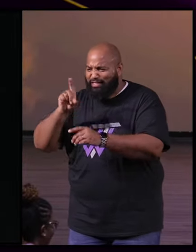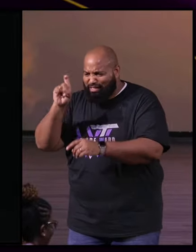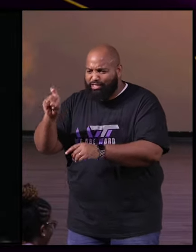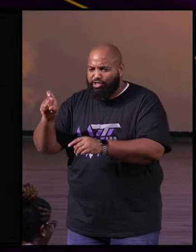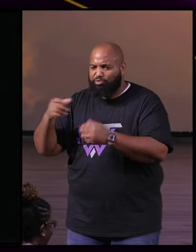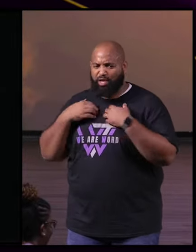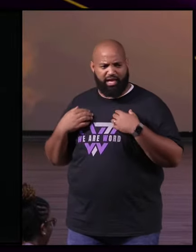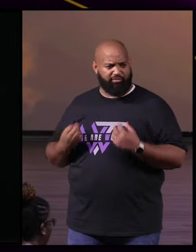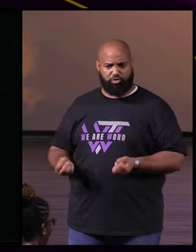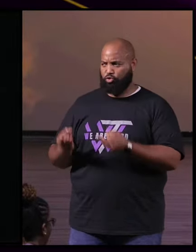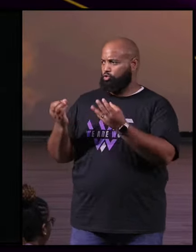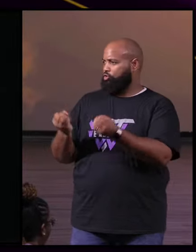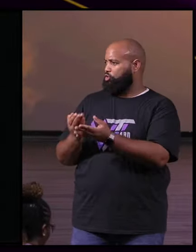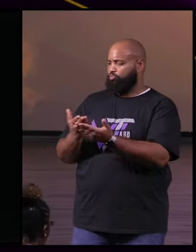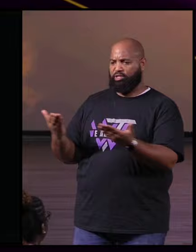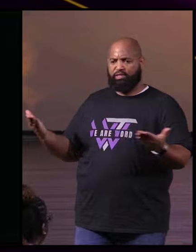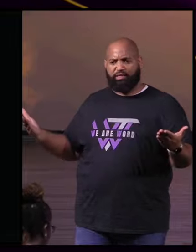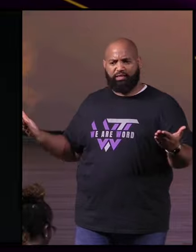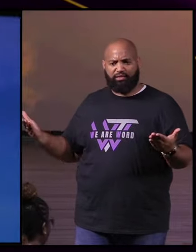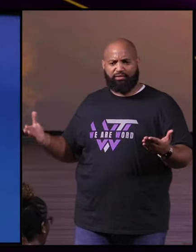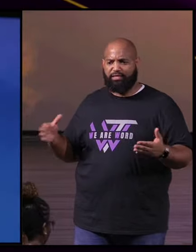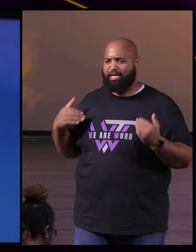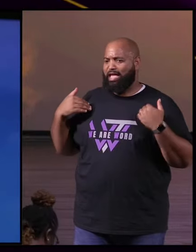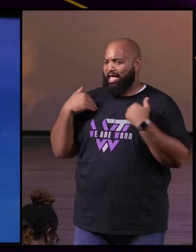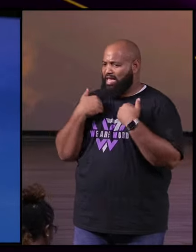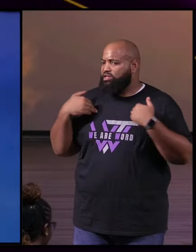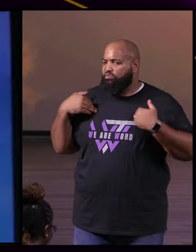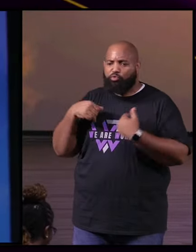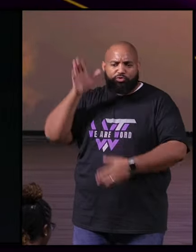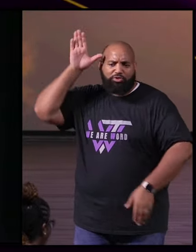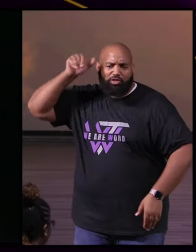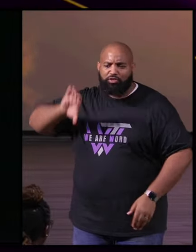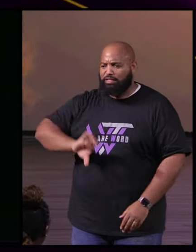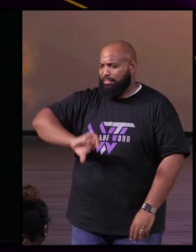given oxen and camels,